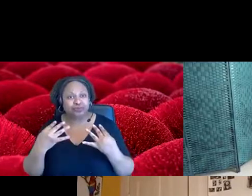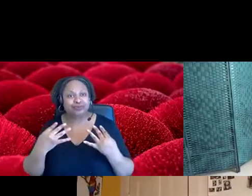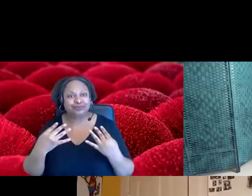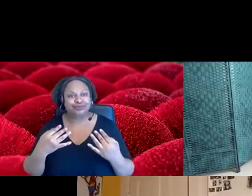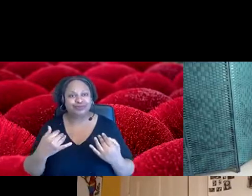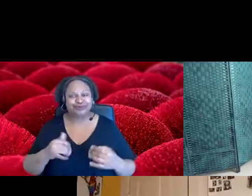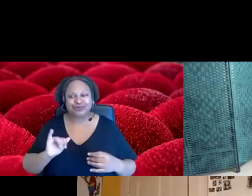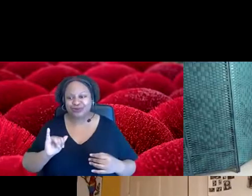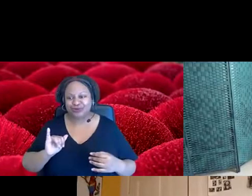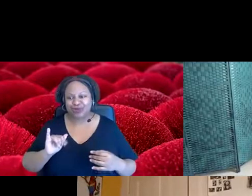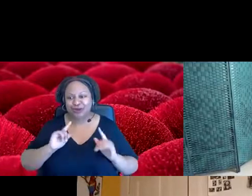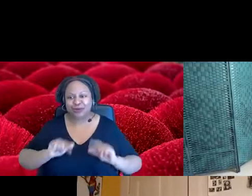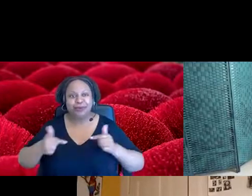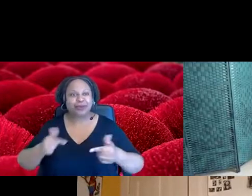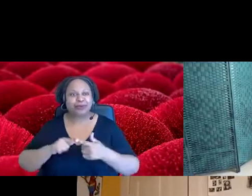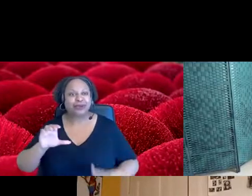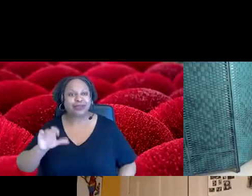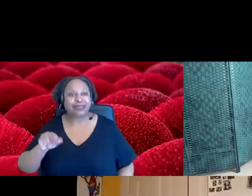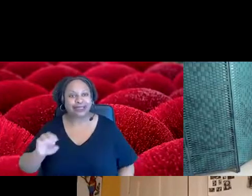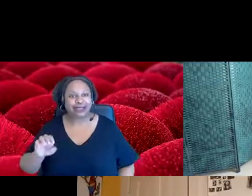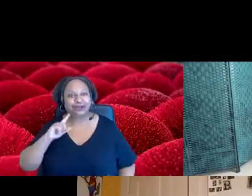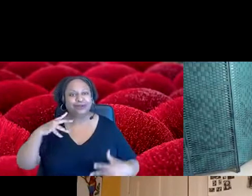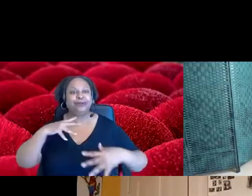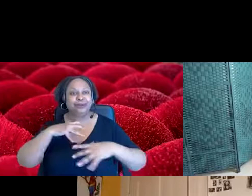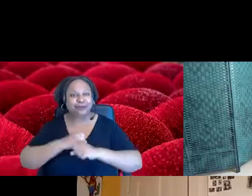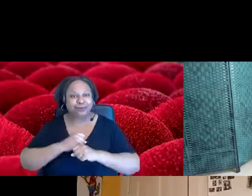to Claire to close us out here.